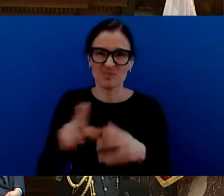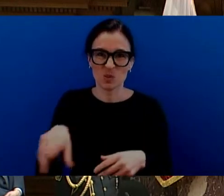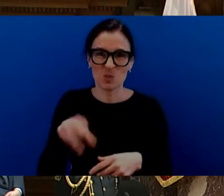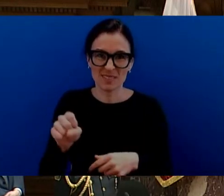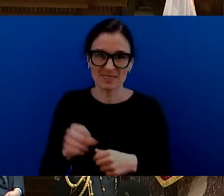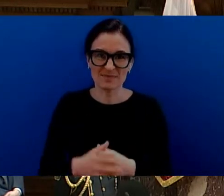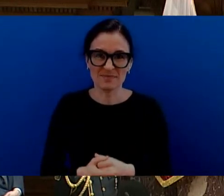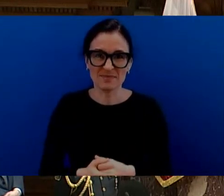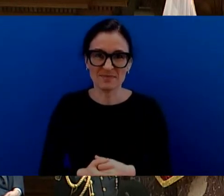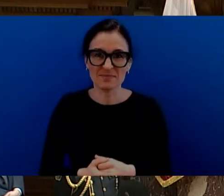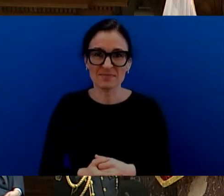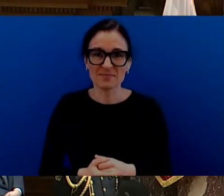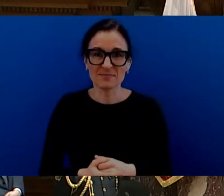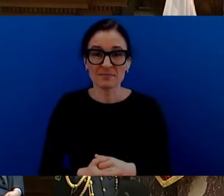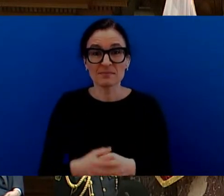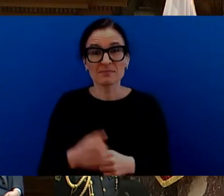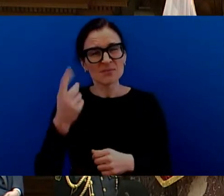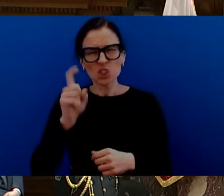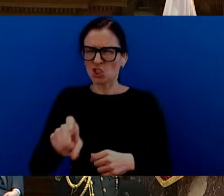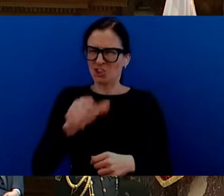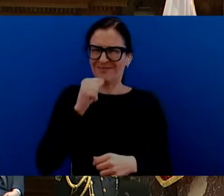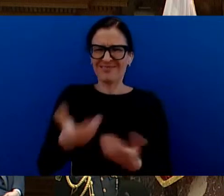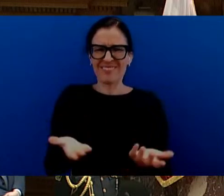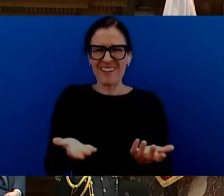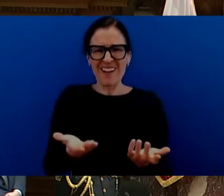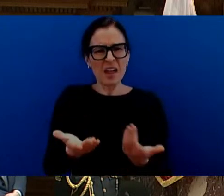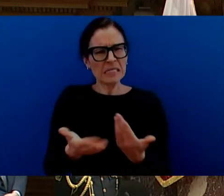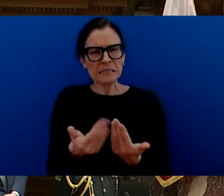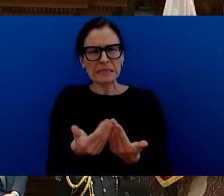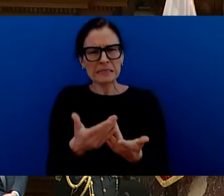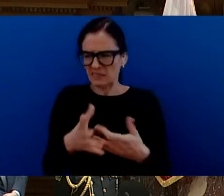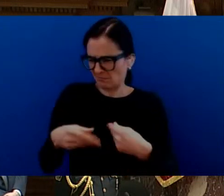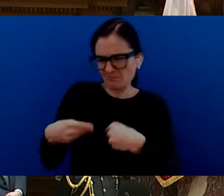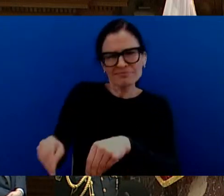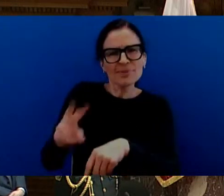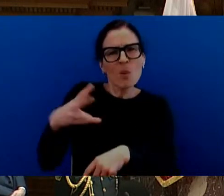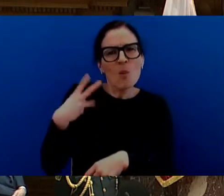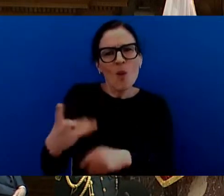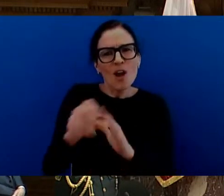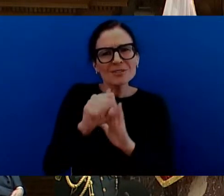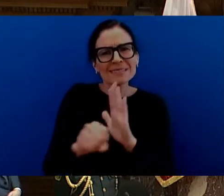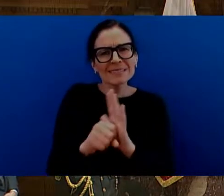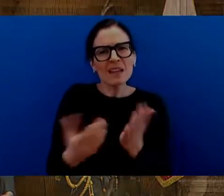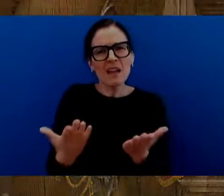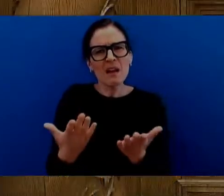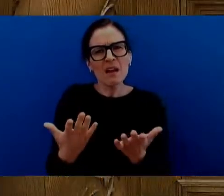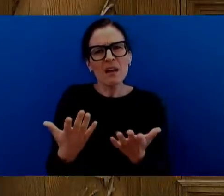with our Canadian friends and neighbors. This must change, and change it will.